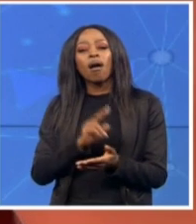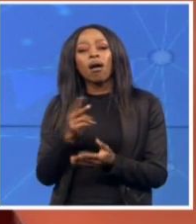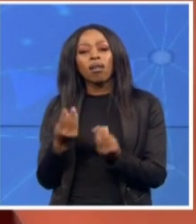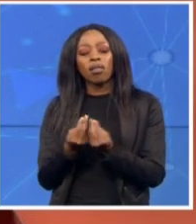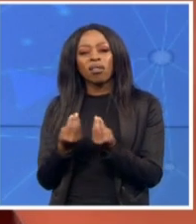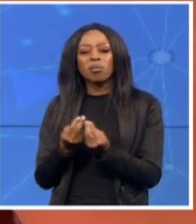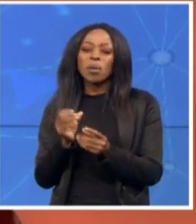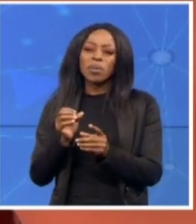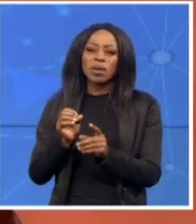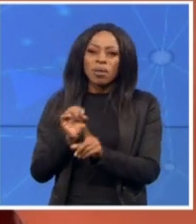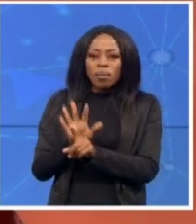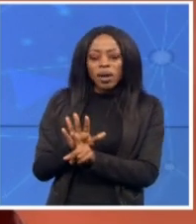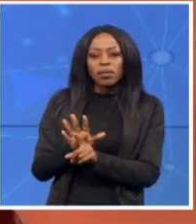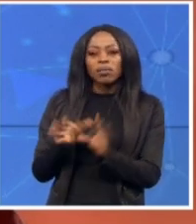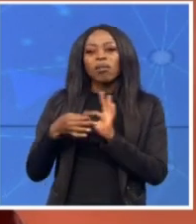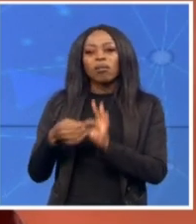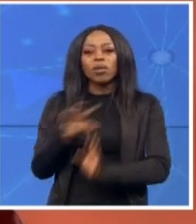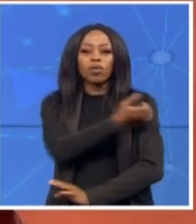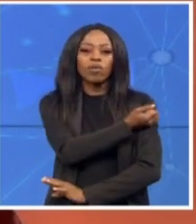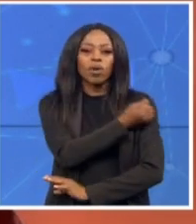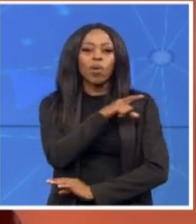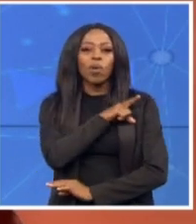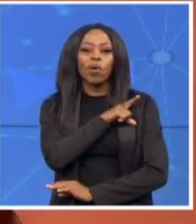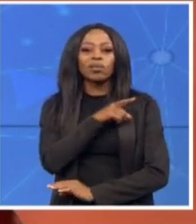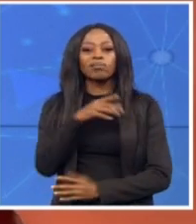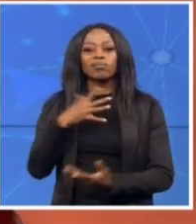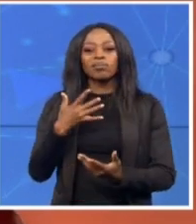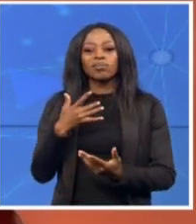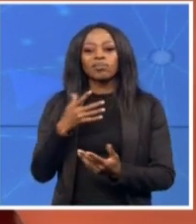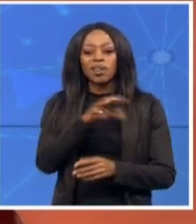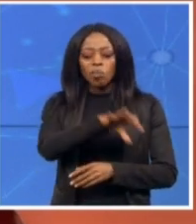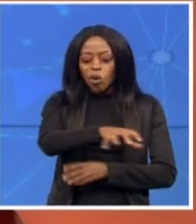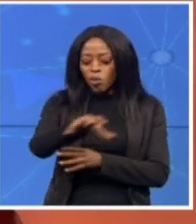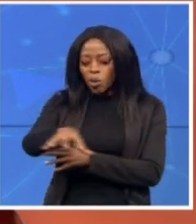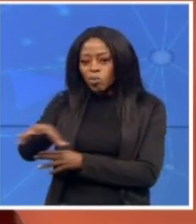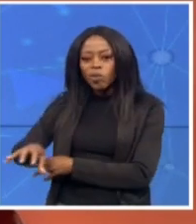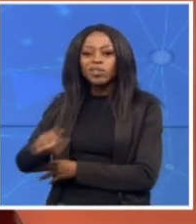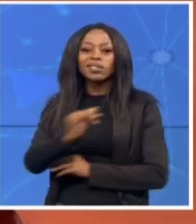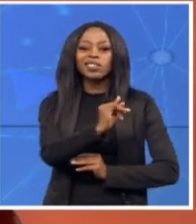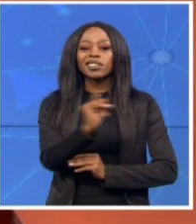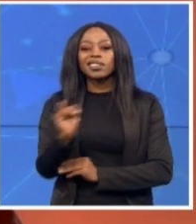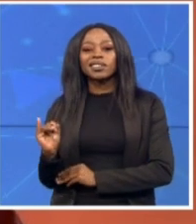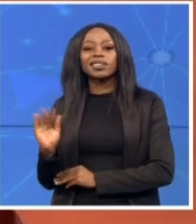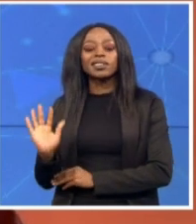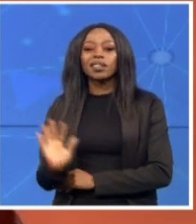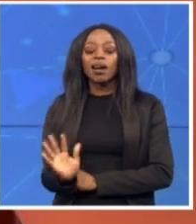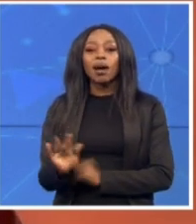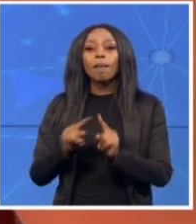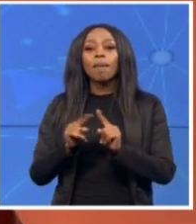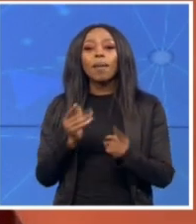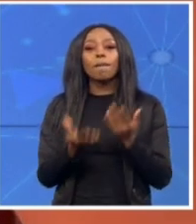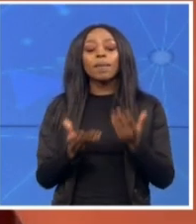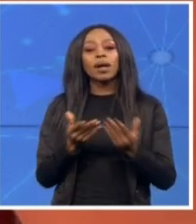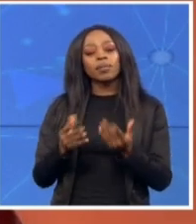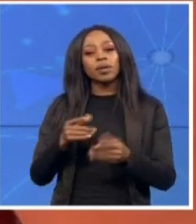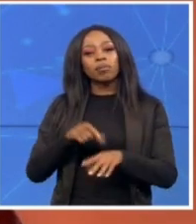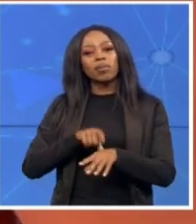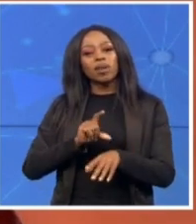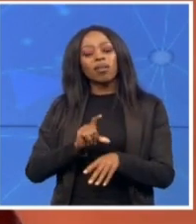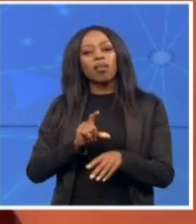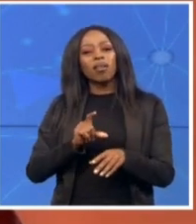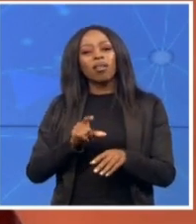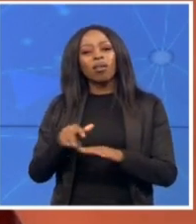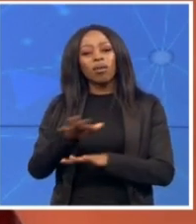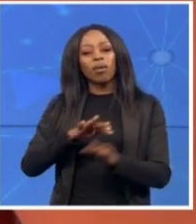in each and every province. But generally, the notifiable medical conditions regulations could be able to, in terms of the